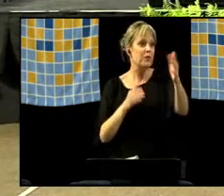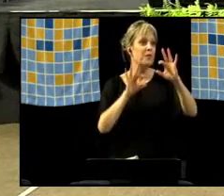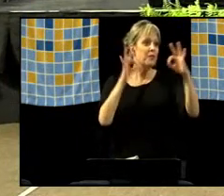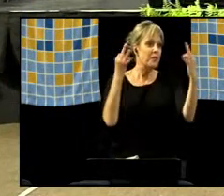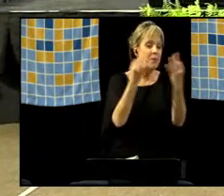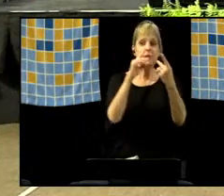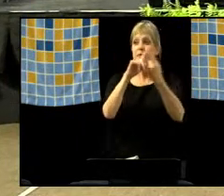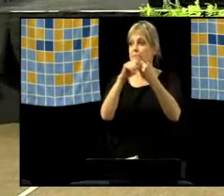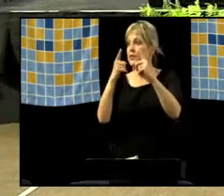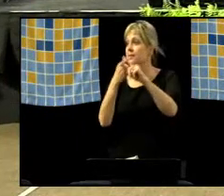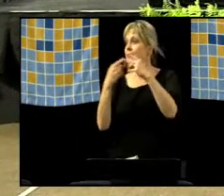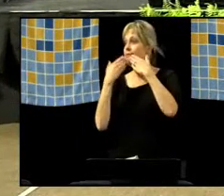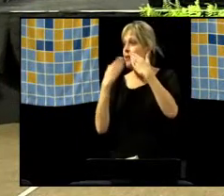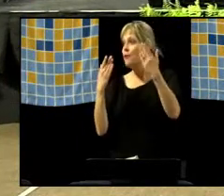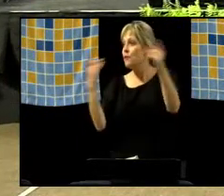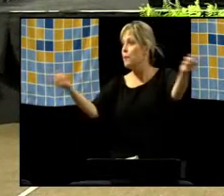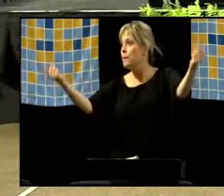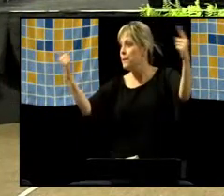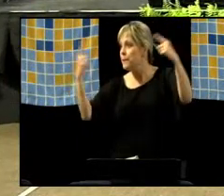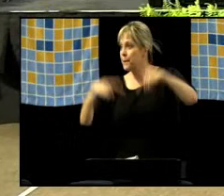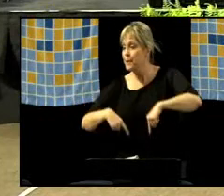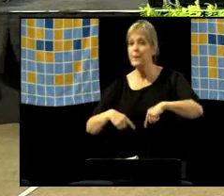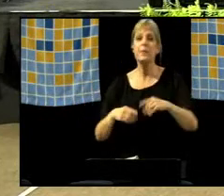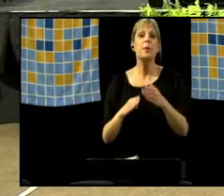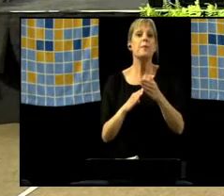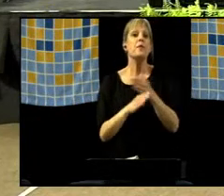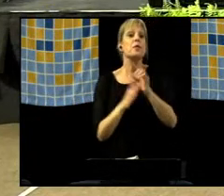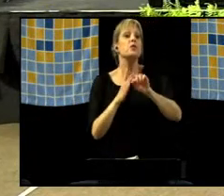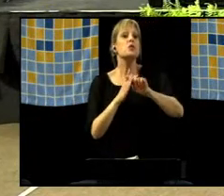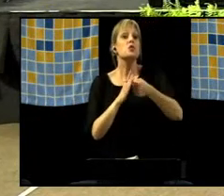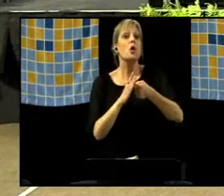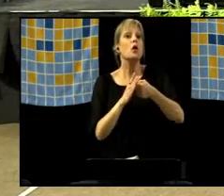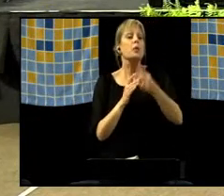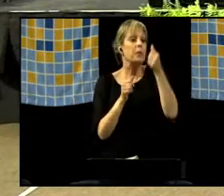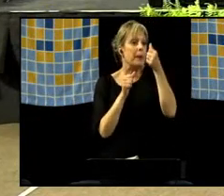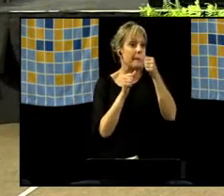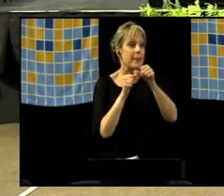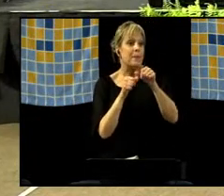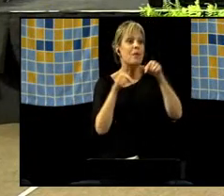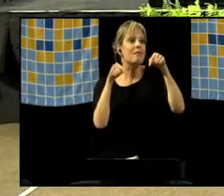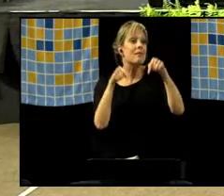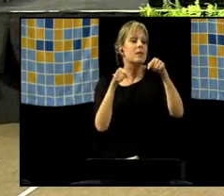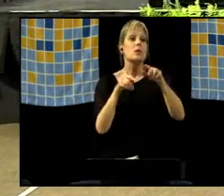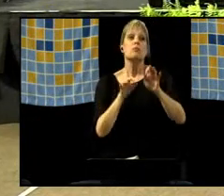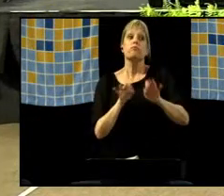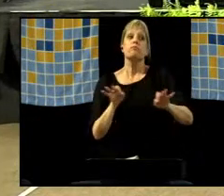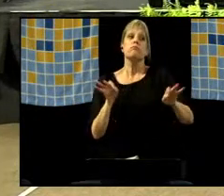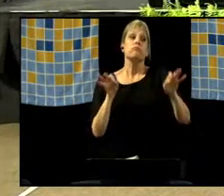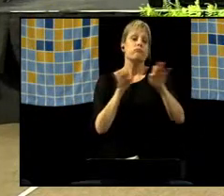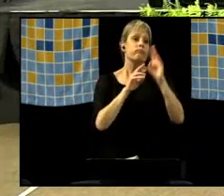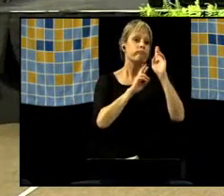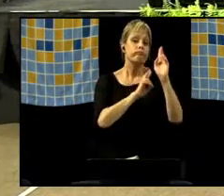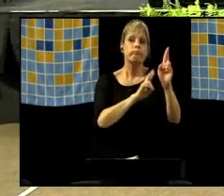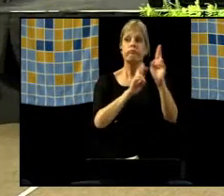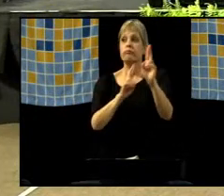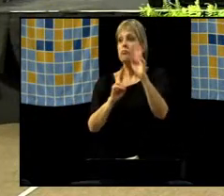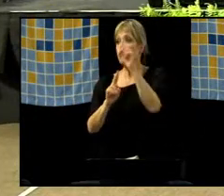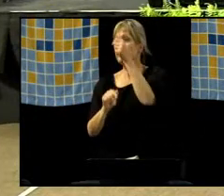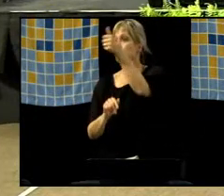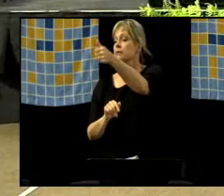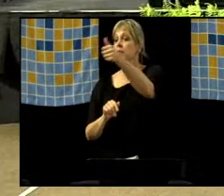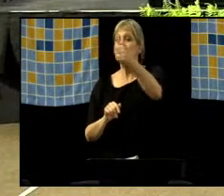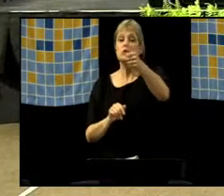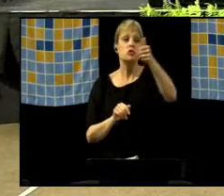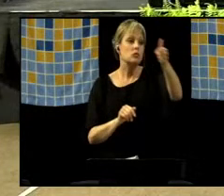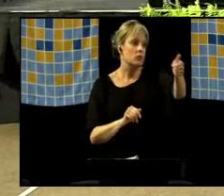Before we begin our commencement, we would like to remind you that this graduation ceremony is a distinguished and respectable event for all the graduates and